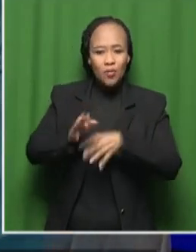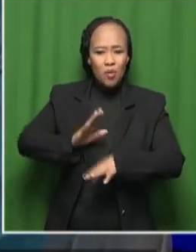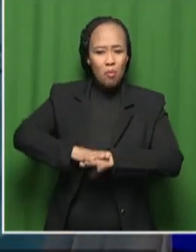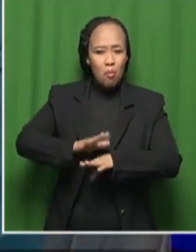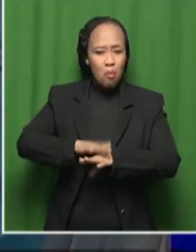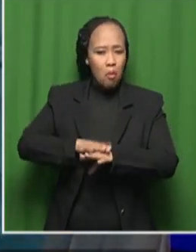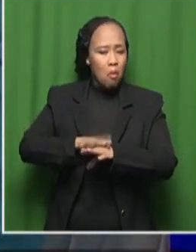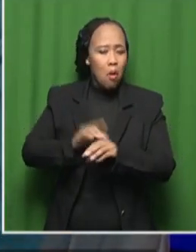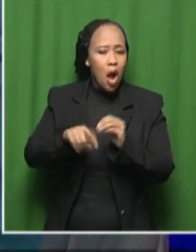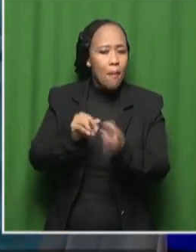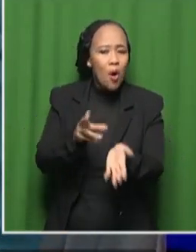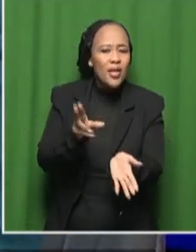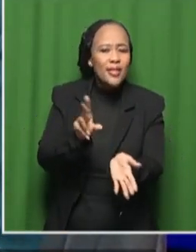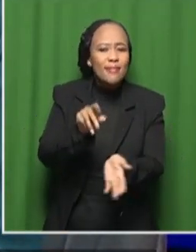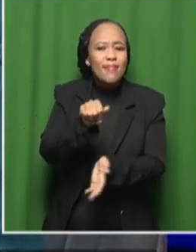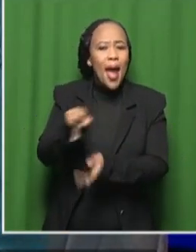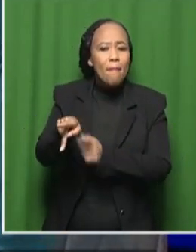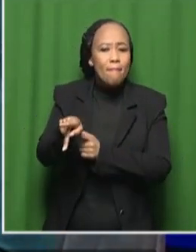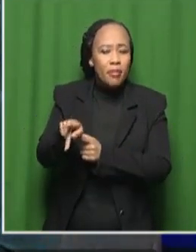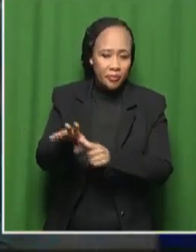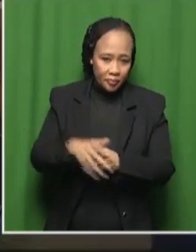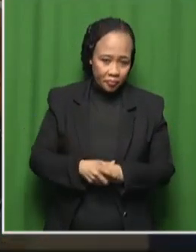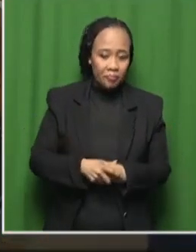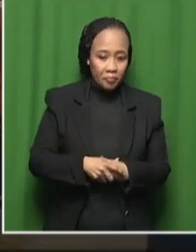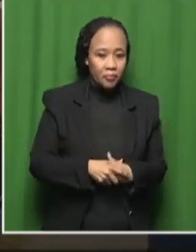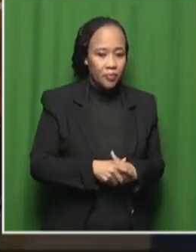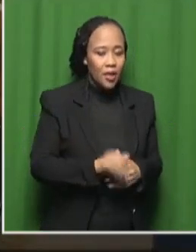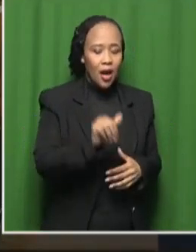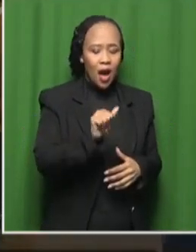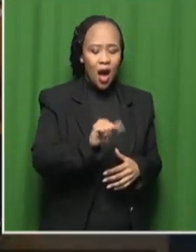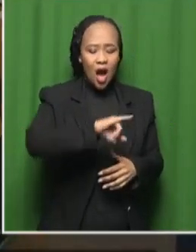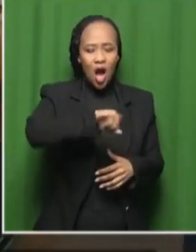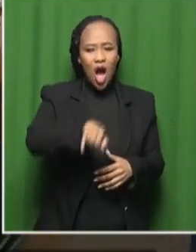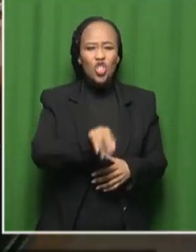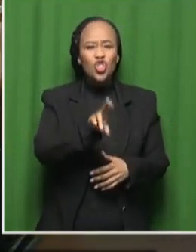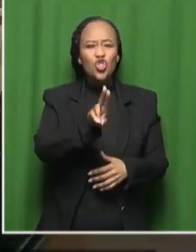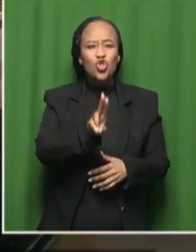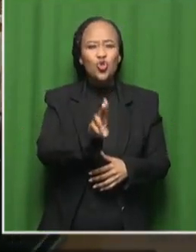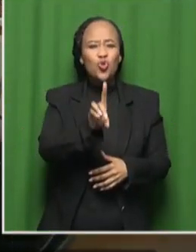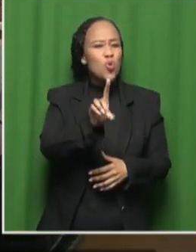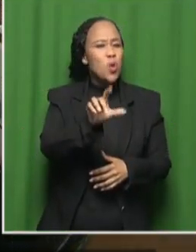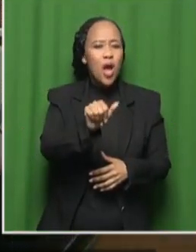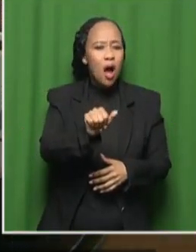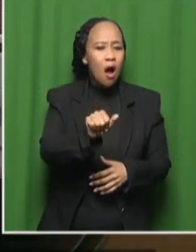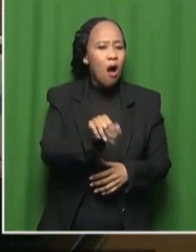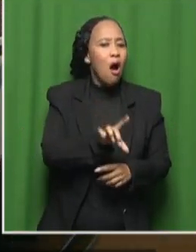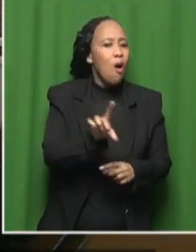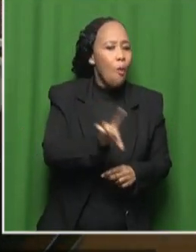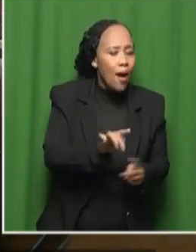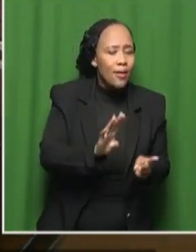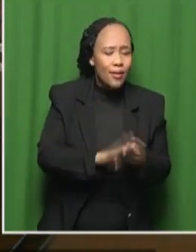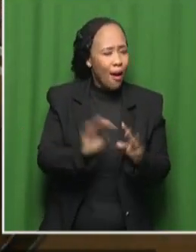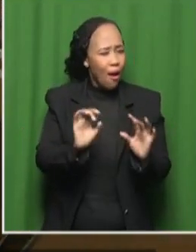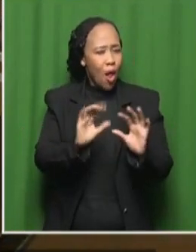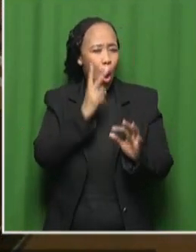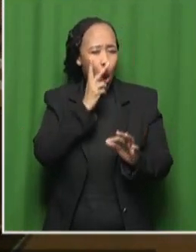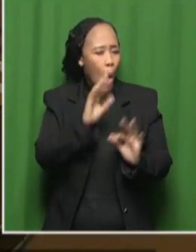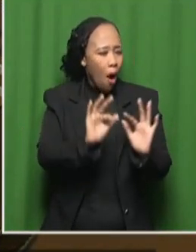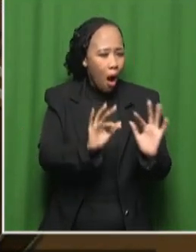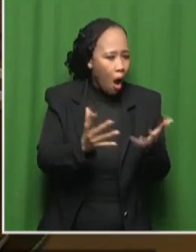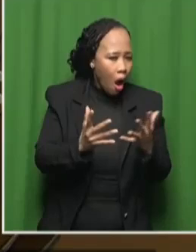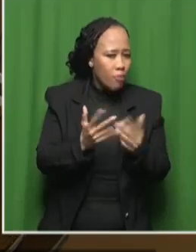you. Great Thanks for having stuff. us. Ajuda, what's this about? And just paint a picture of what it looks like and what some of the core features are.